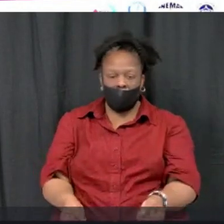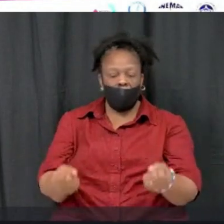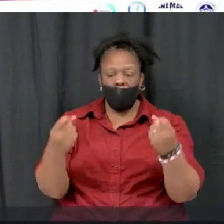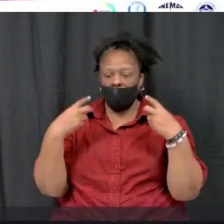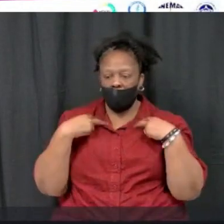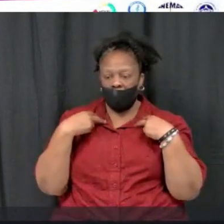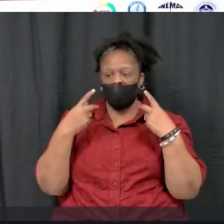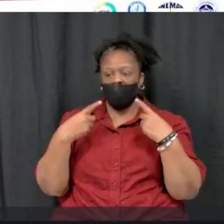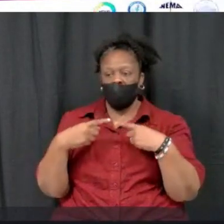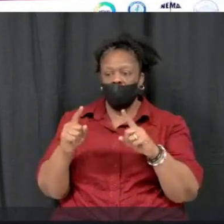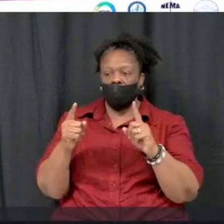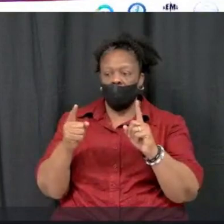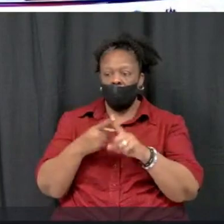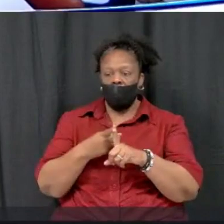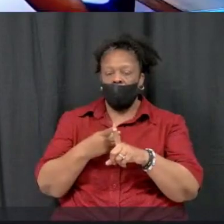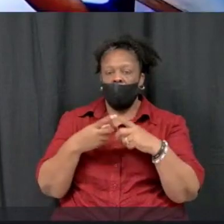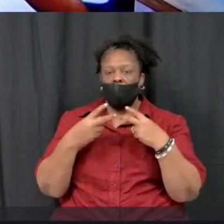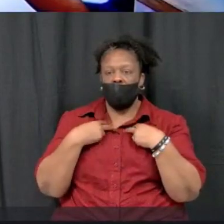on you today and asking you